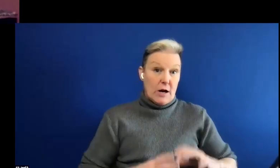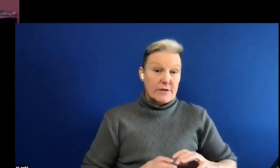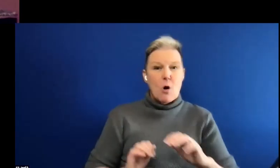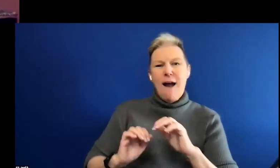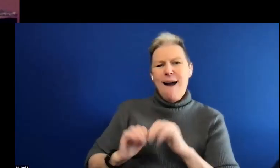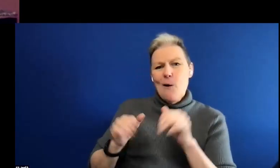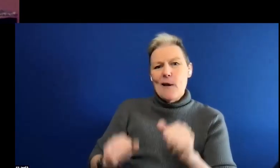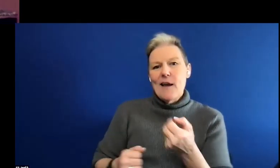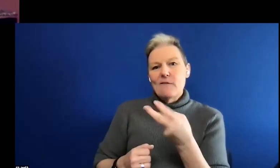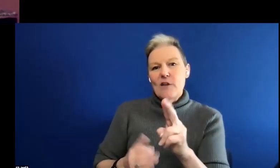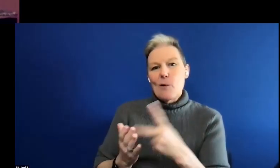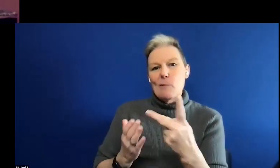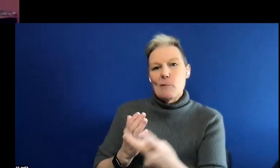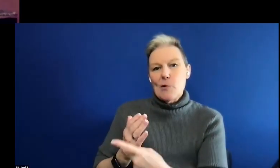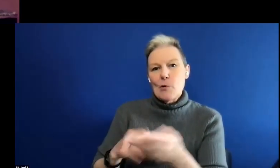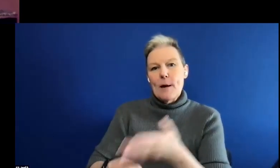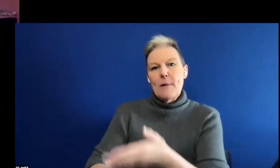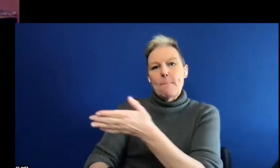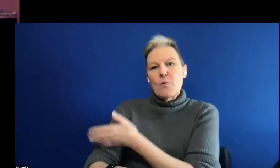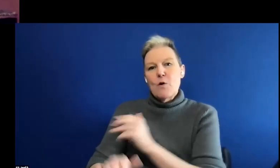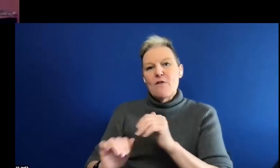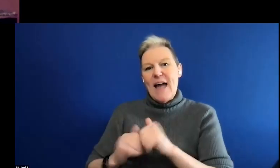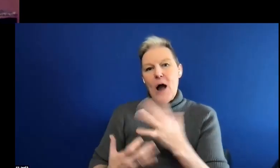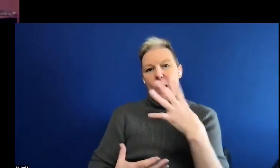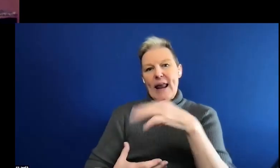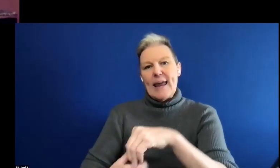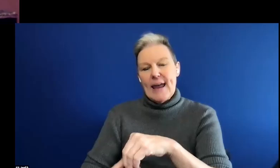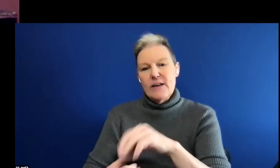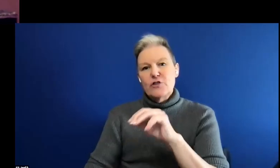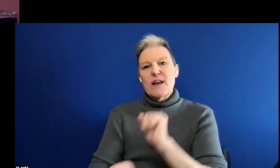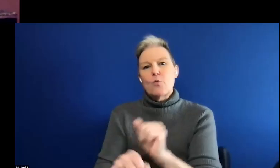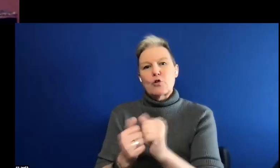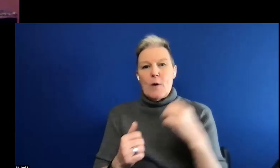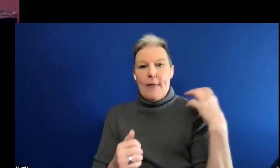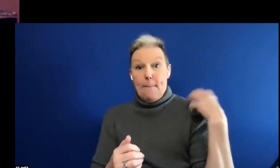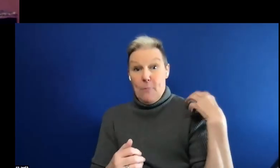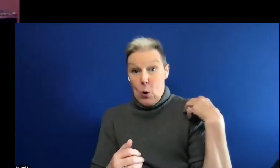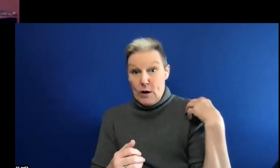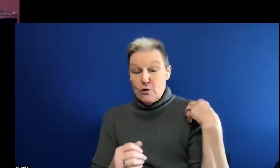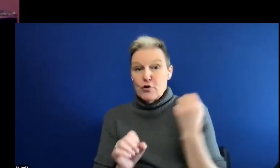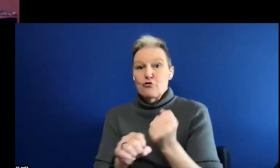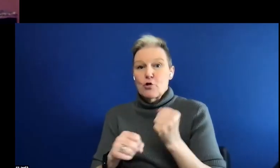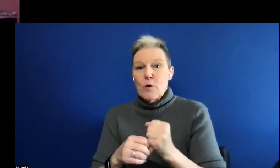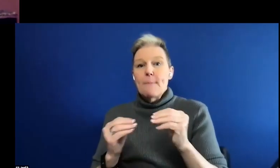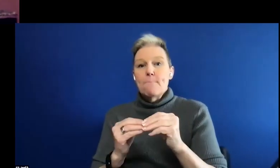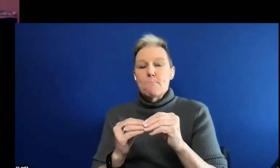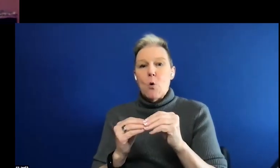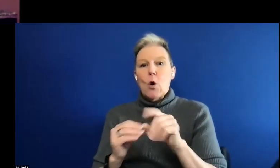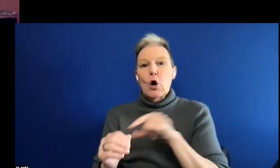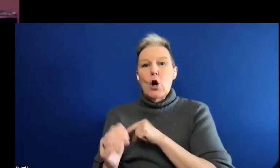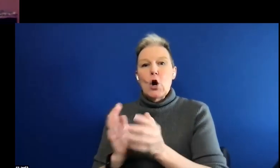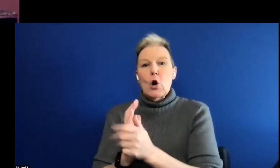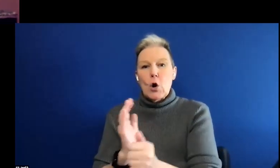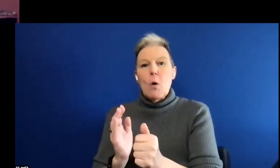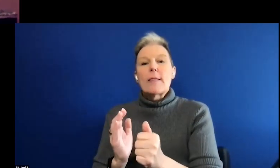VR program improve the way it engages and works with employers to create more quality employment